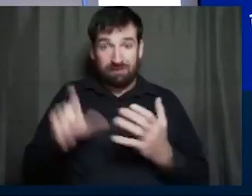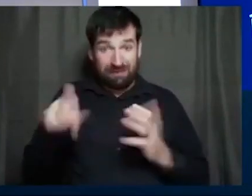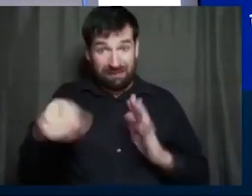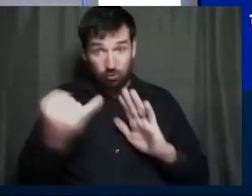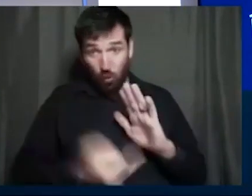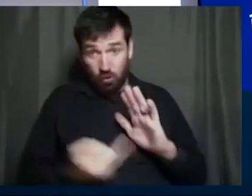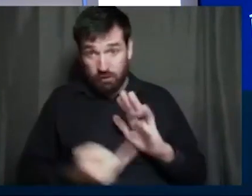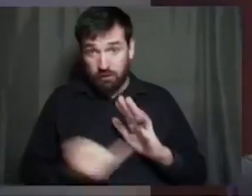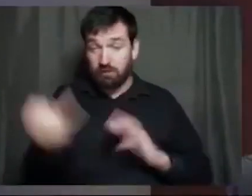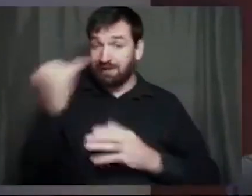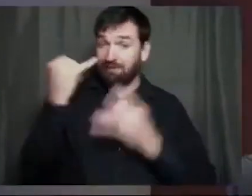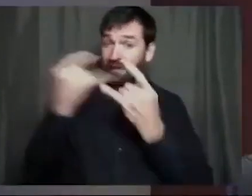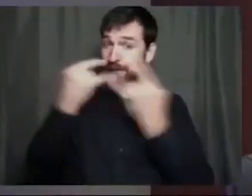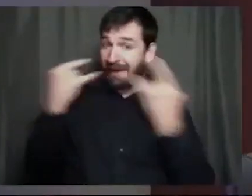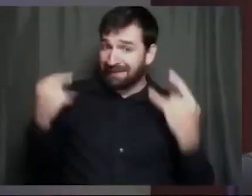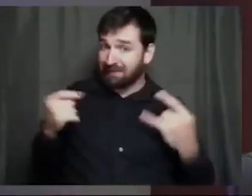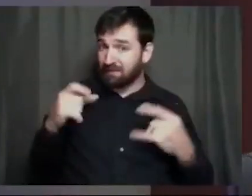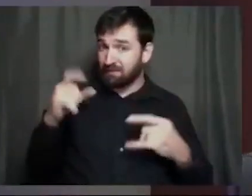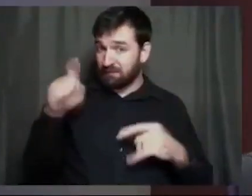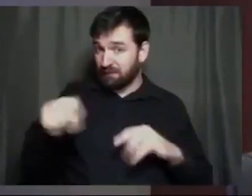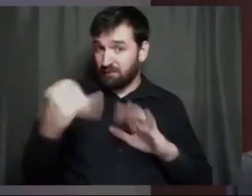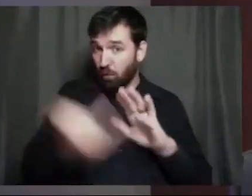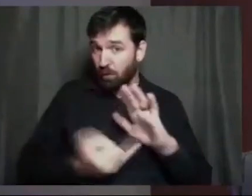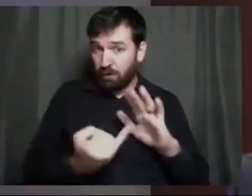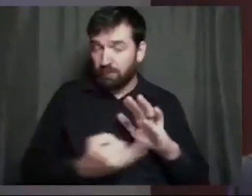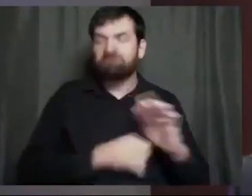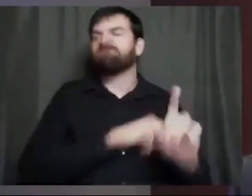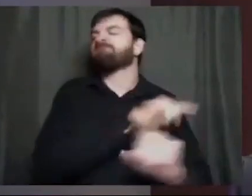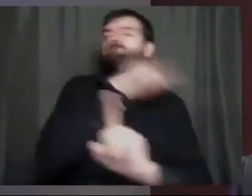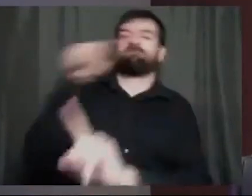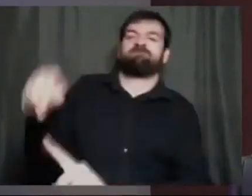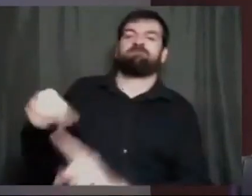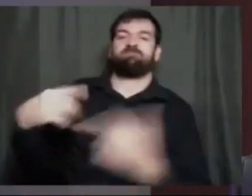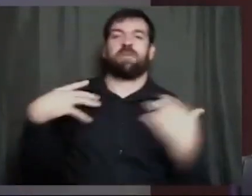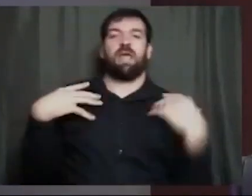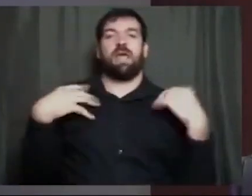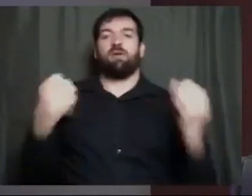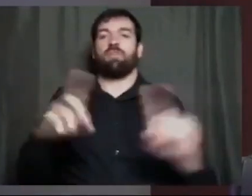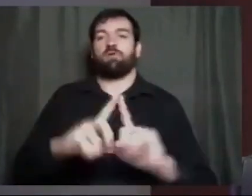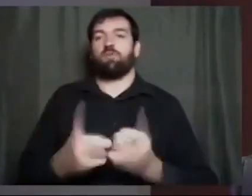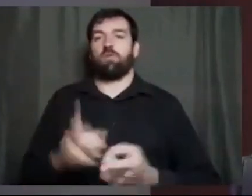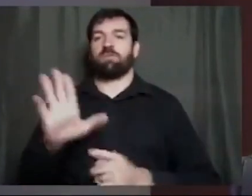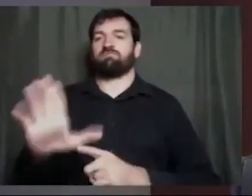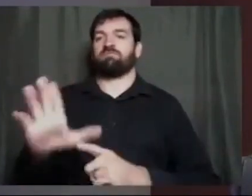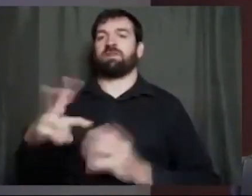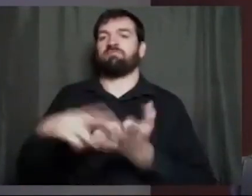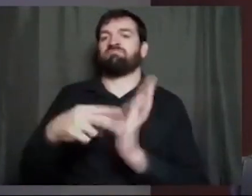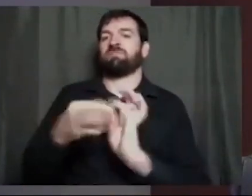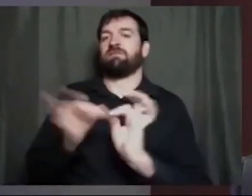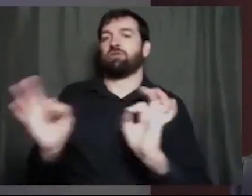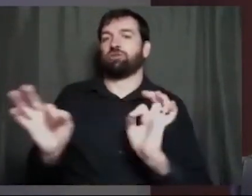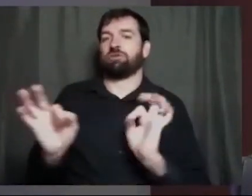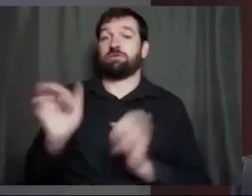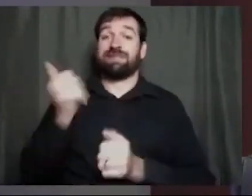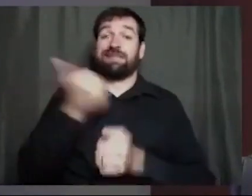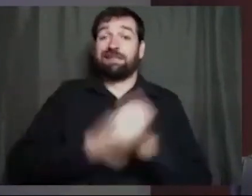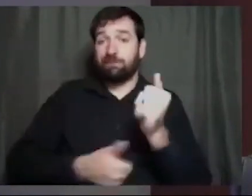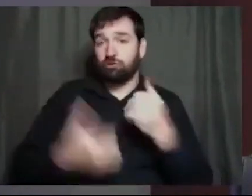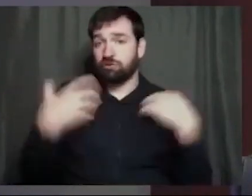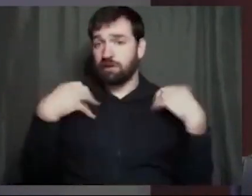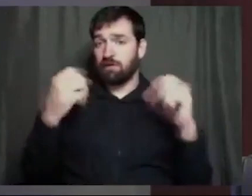quarantine? Yeah, that goes back to the health department's definition of quarantine. And so each health department has their